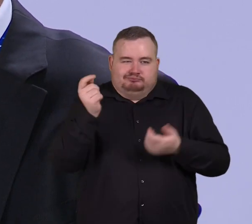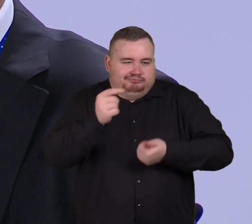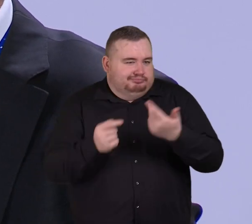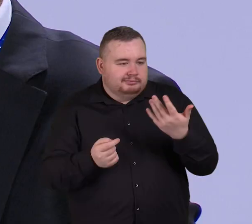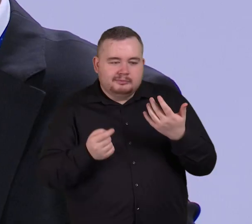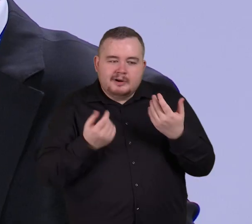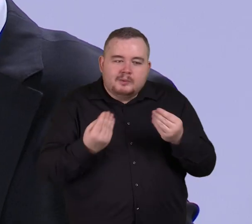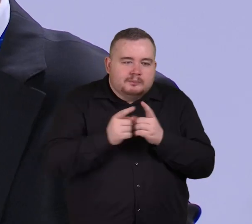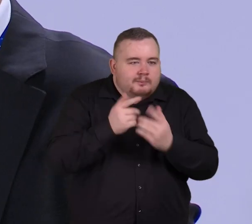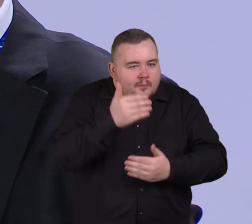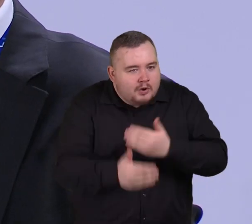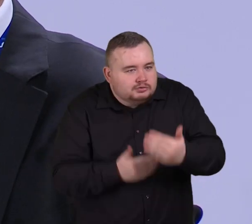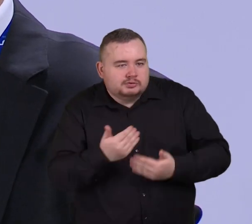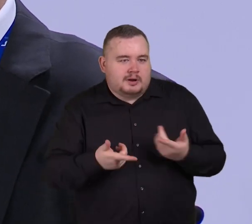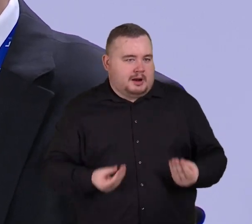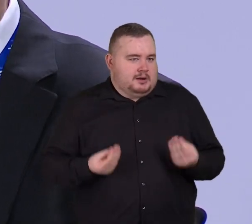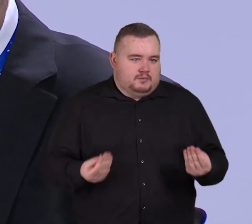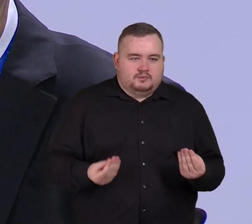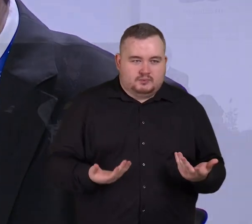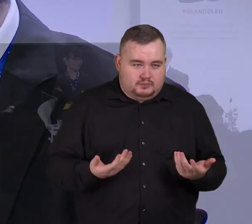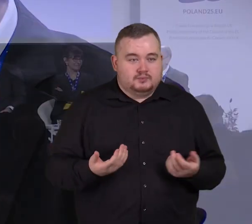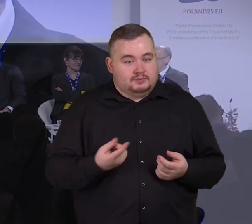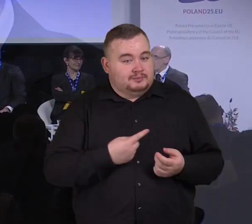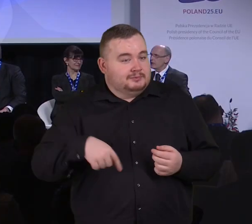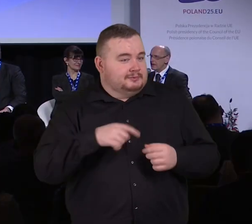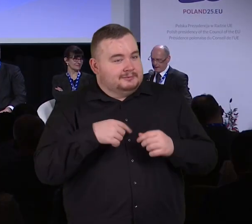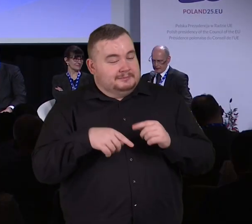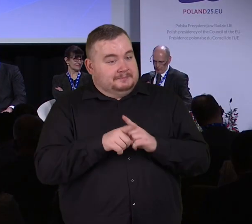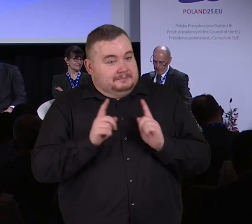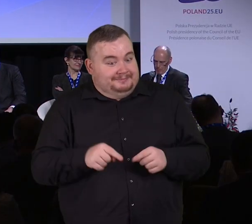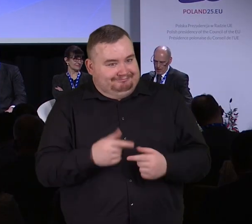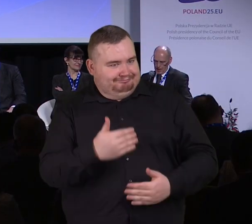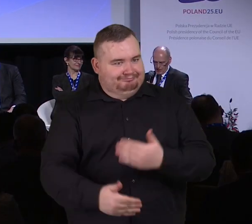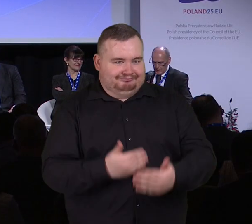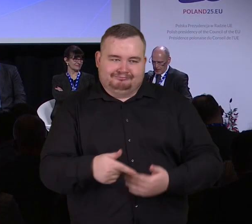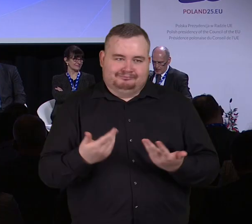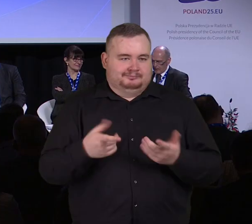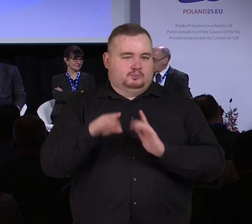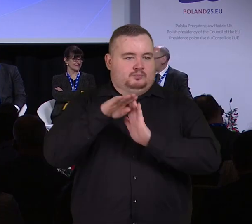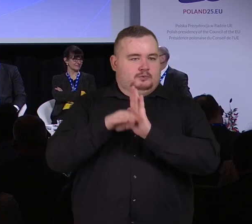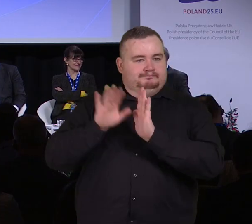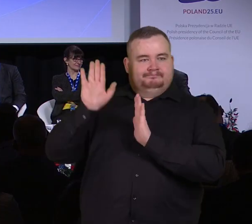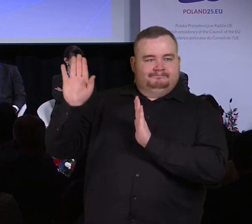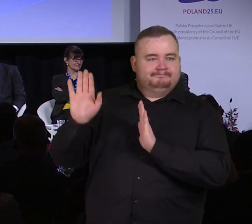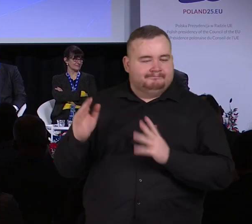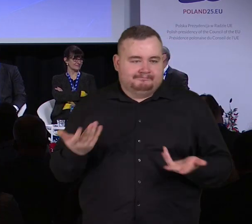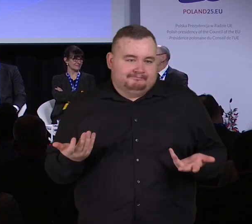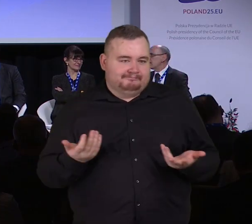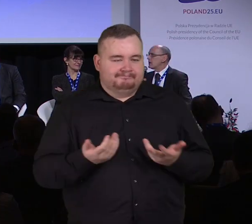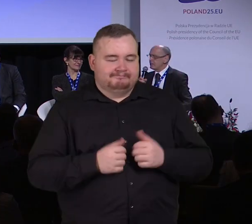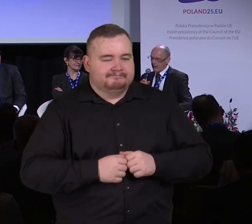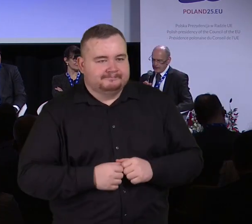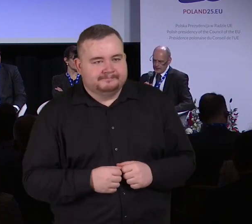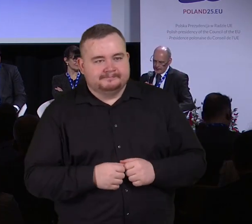all the regulations we get. It's not easy, but therefore